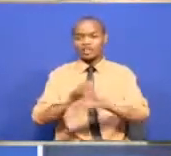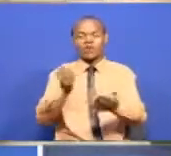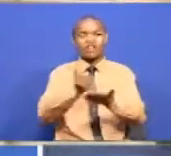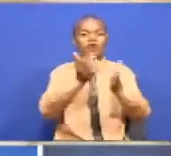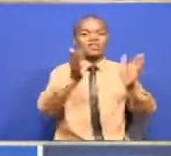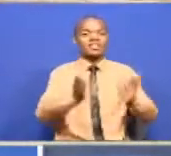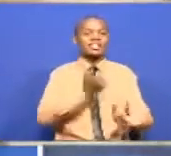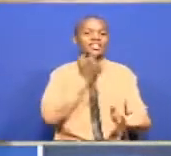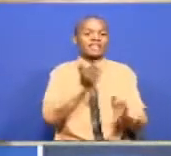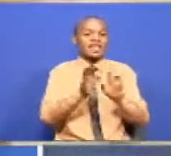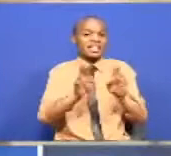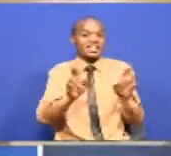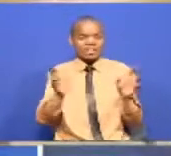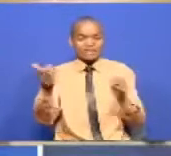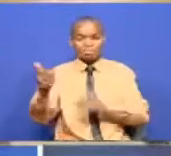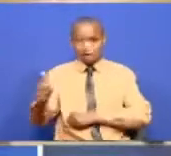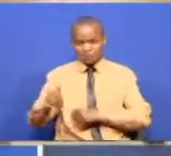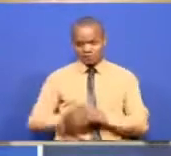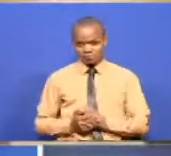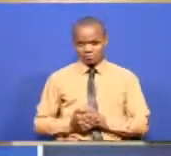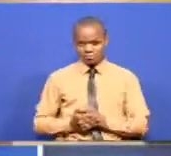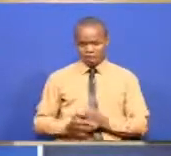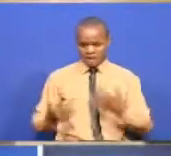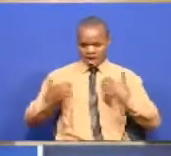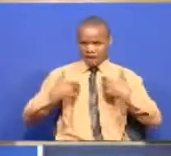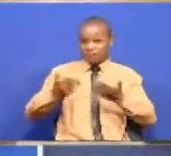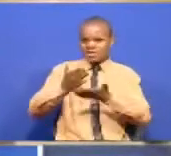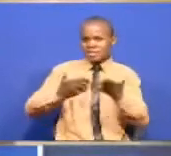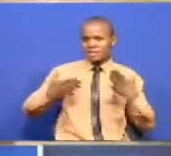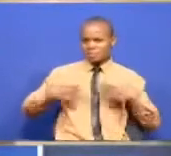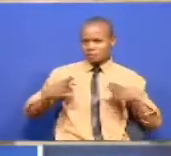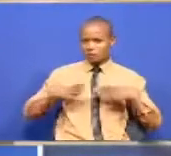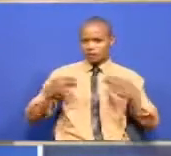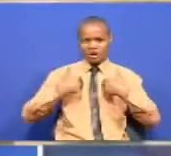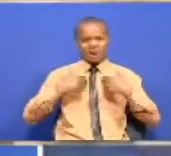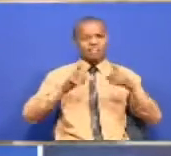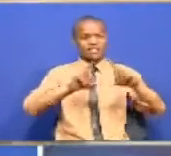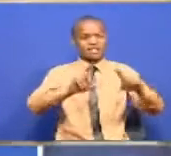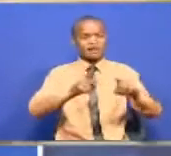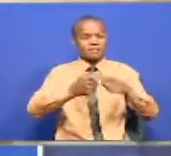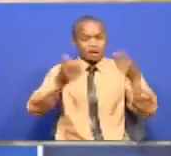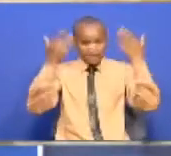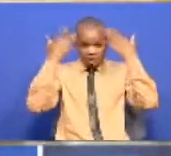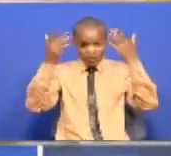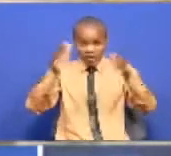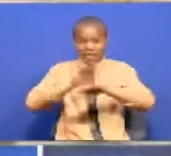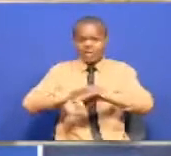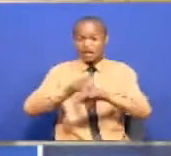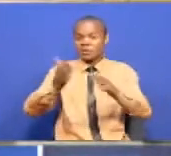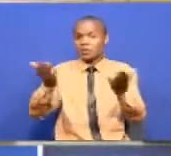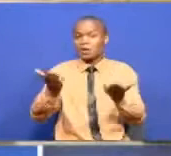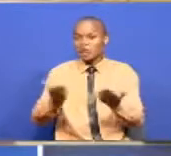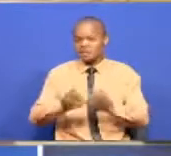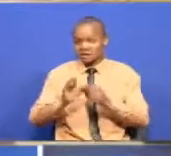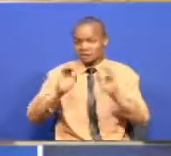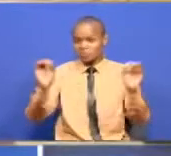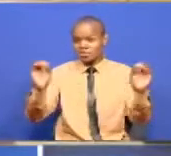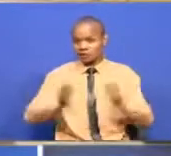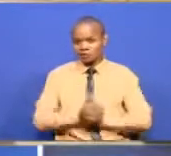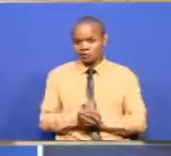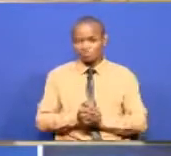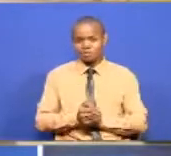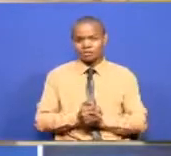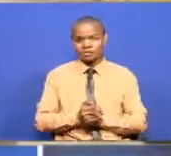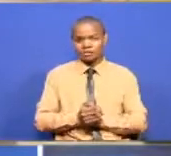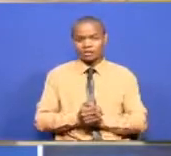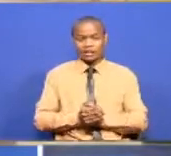yet ready. There are some here they have. I don't know where they are getting them. So I'm appealing to the government. This document to be